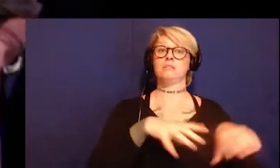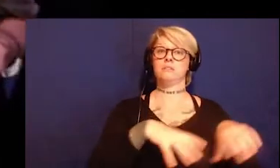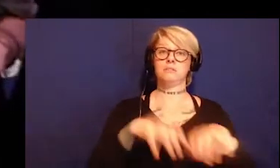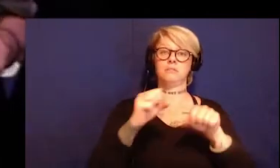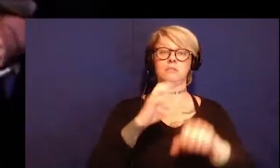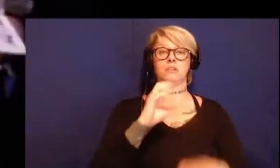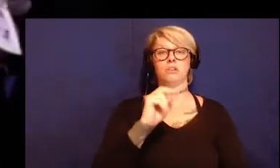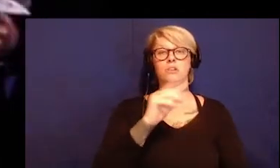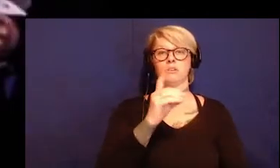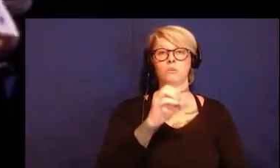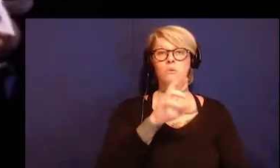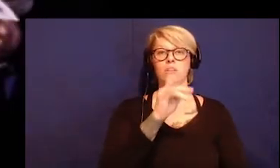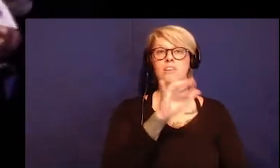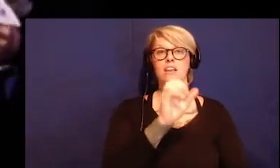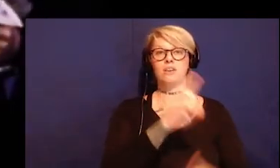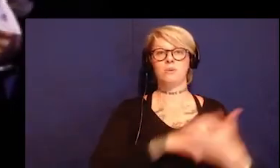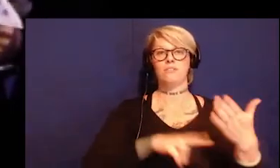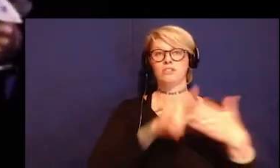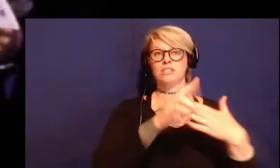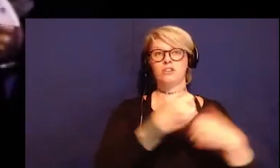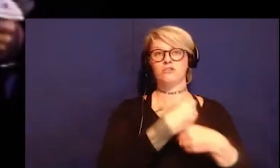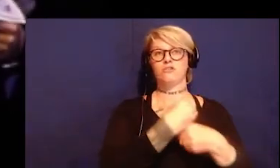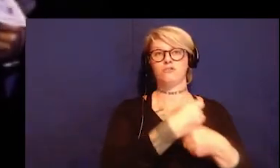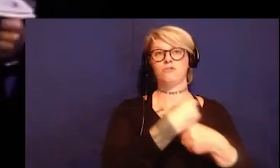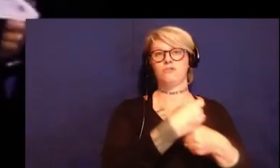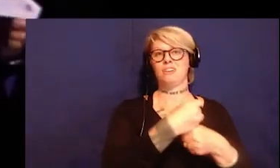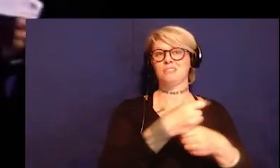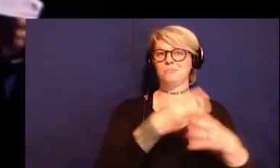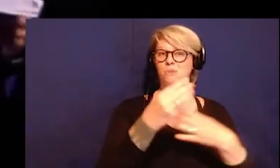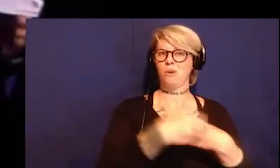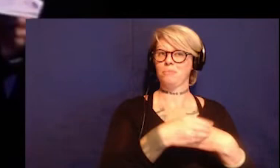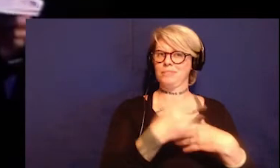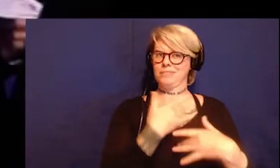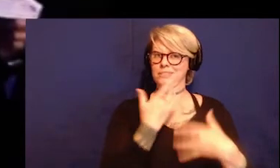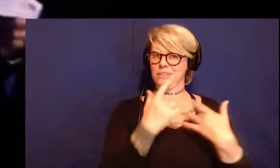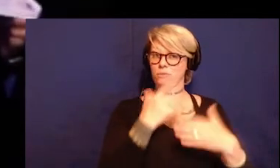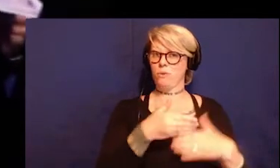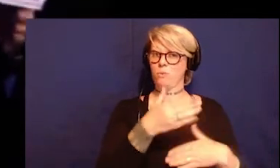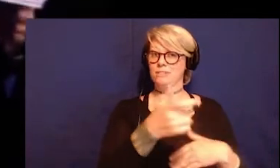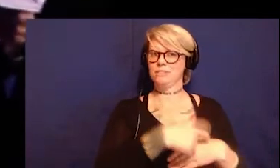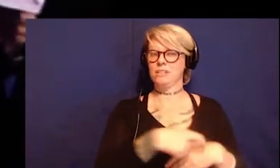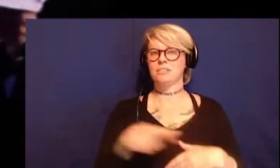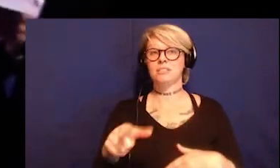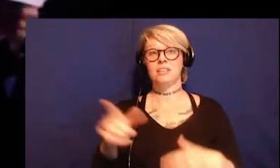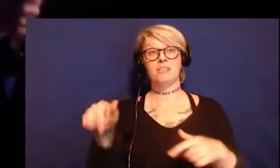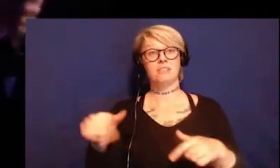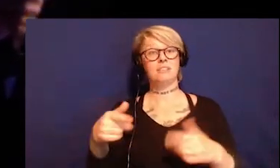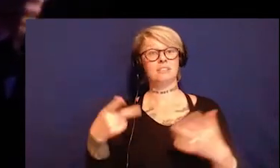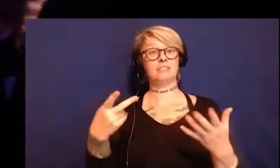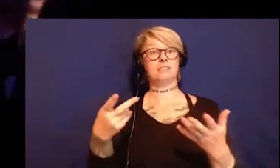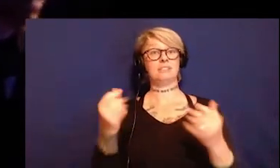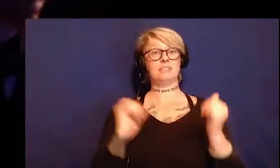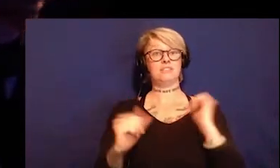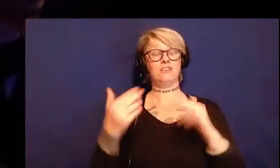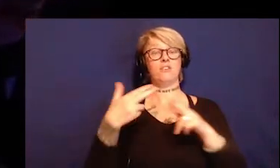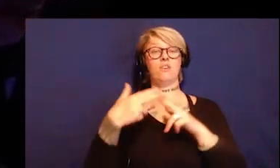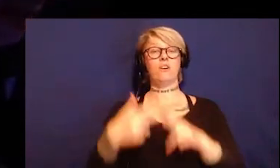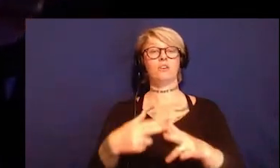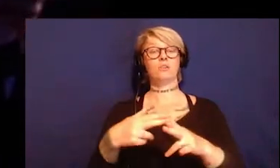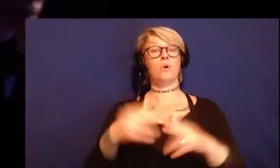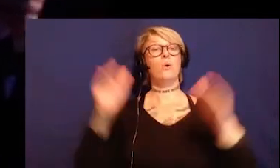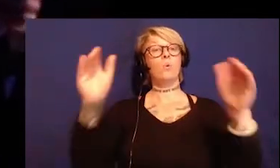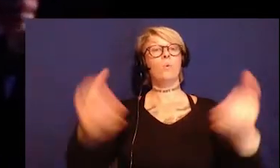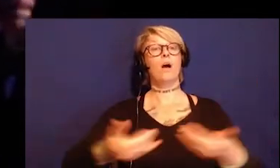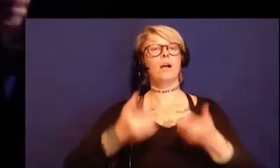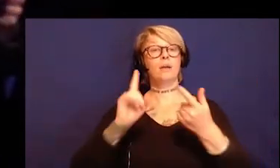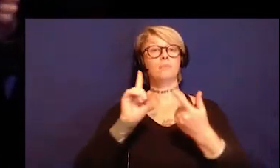pretty excited for what's next. So are we, Charles. The play is called Welcome to the Digital Desert, a script that was created